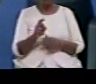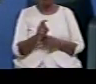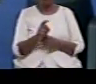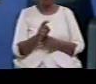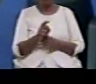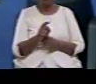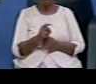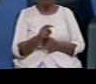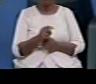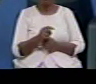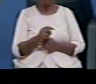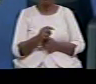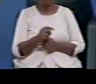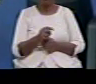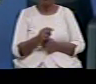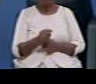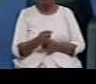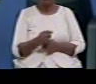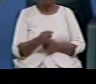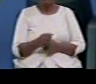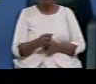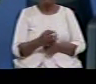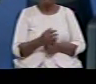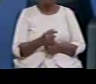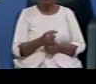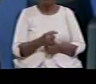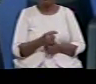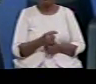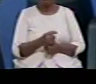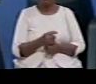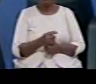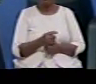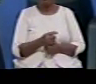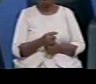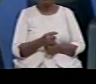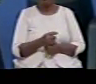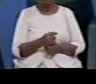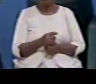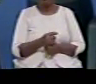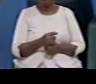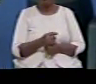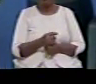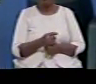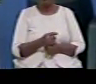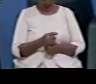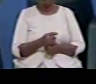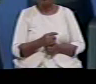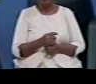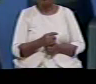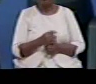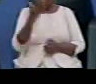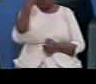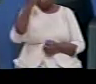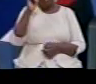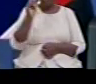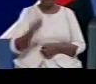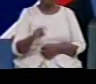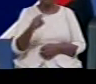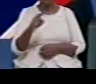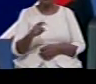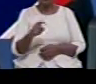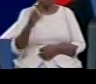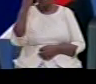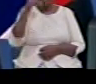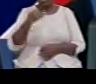drastically dealt with? Why? Can anybody from here give us the answer? It's okay, because, my brother dear. It's because